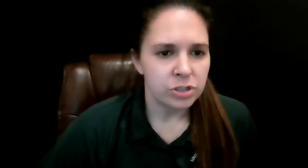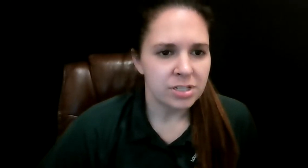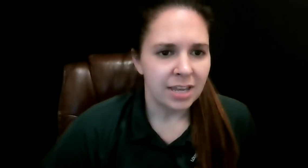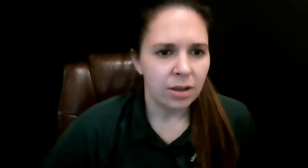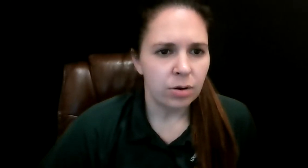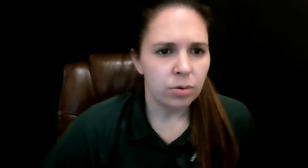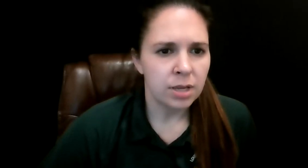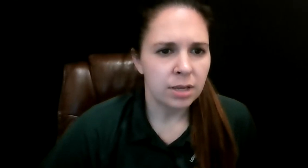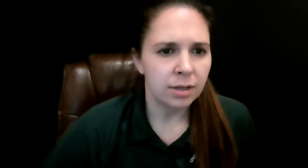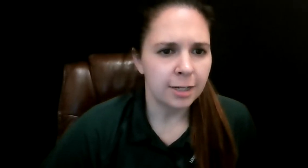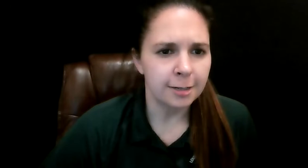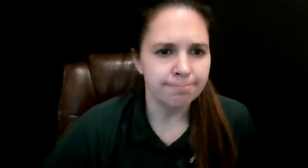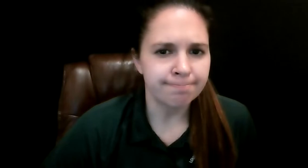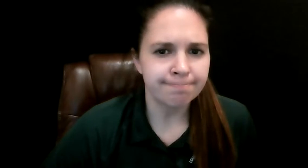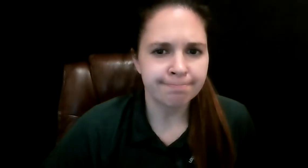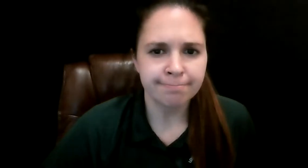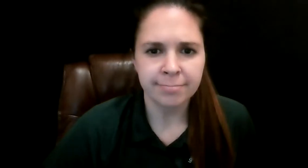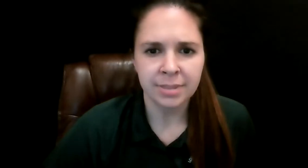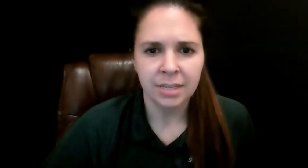That one just now,